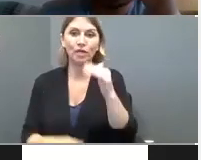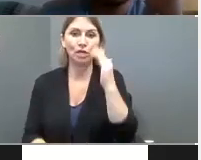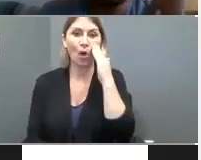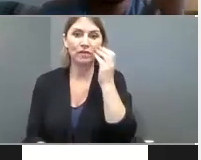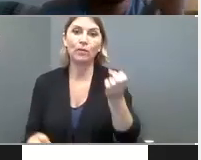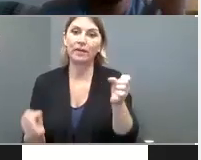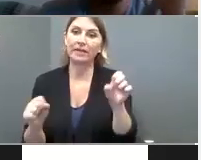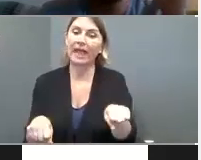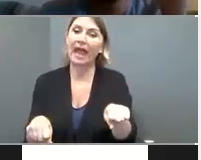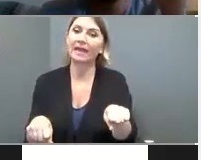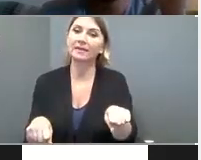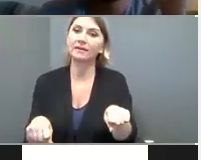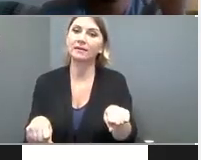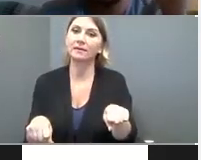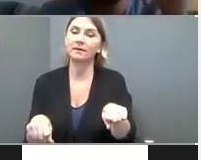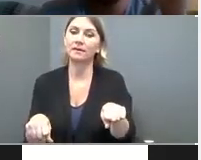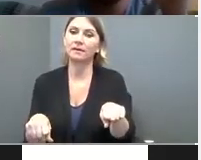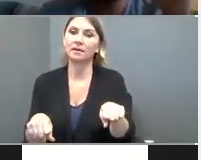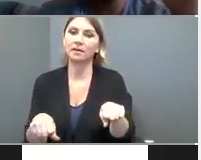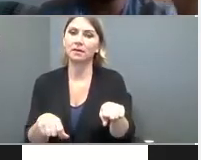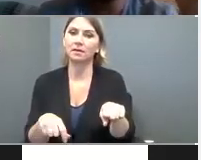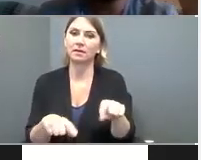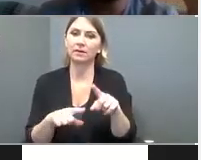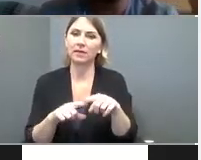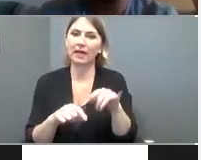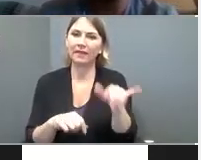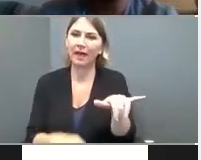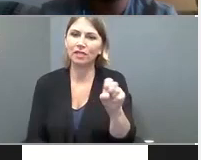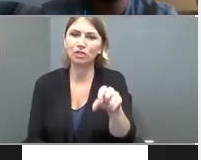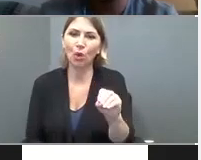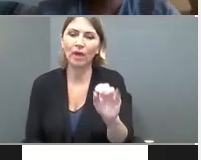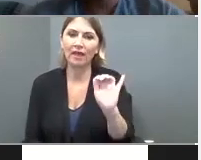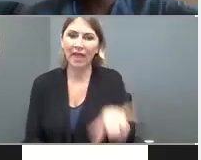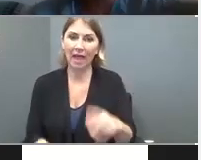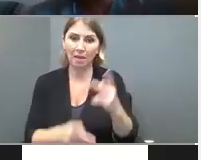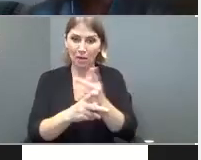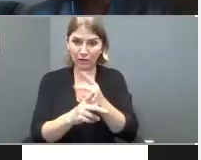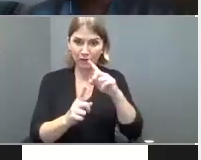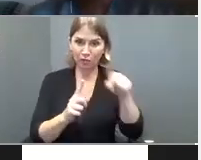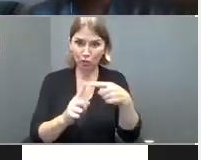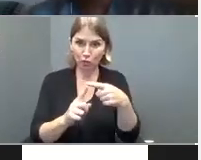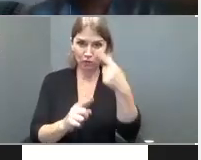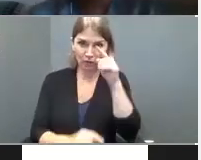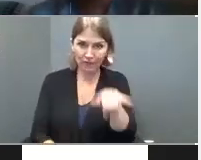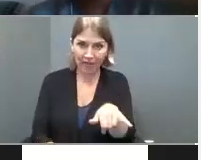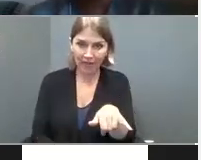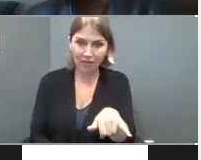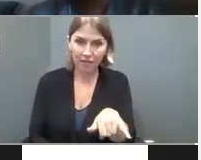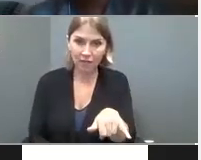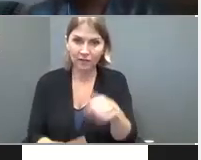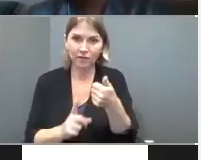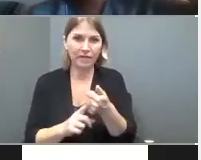can derive the value of 2 raised to the power of I. And then we are just multiplying the value of that for each step, the value of I